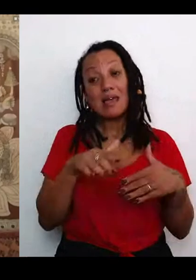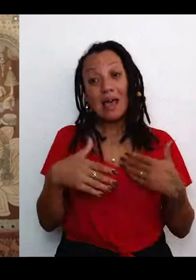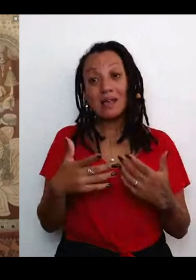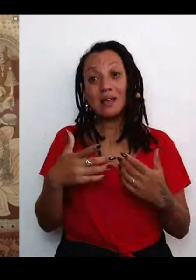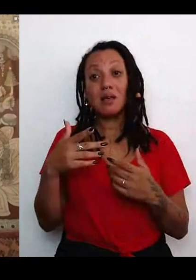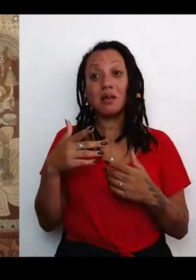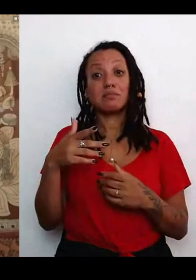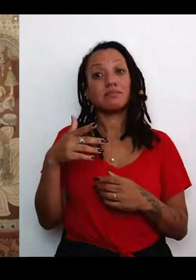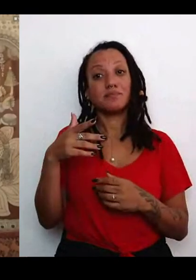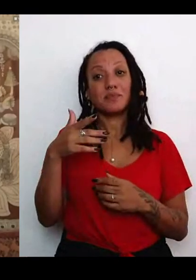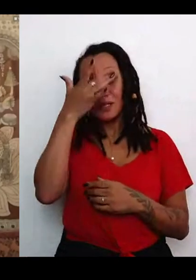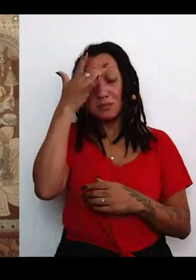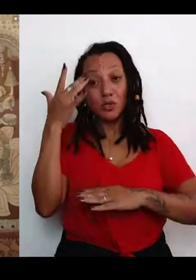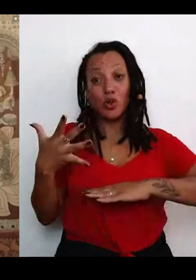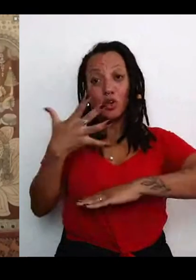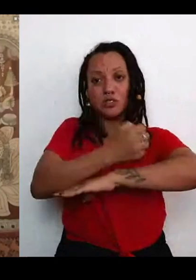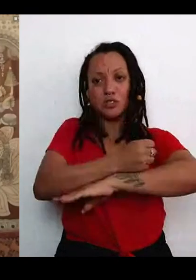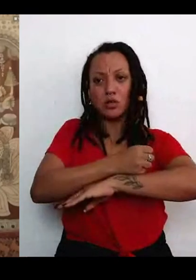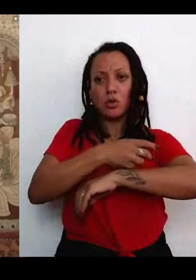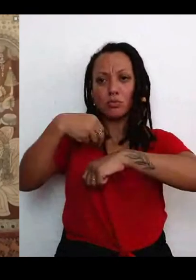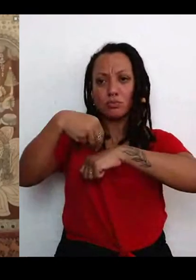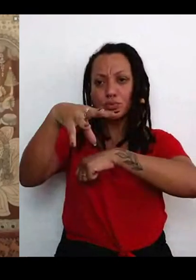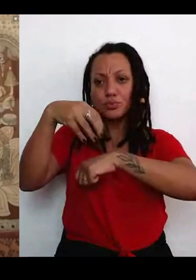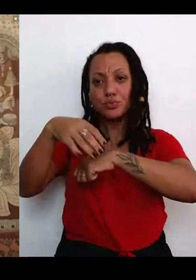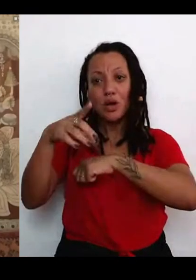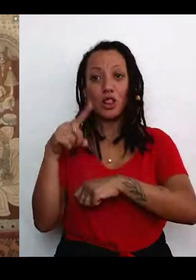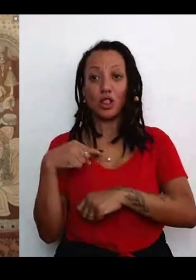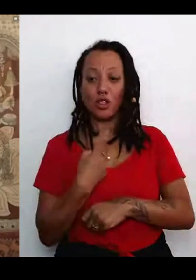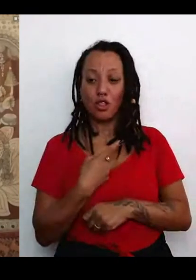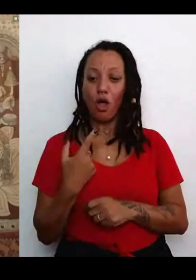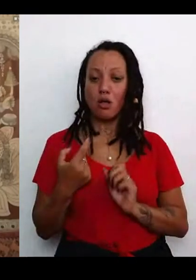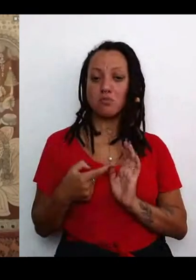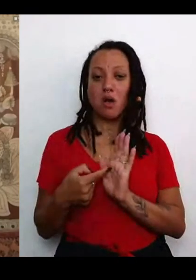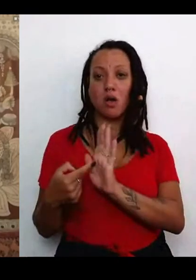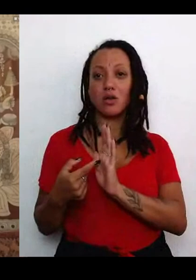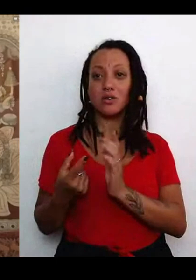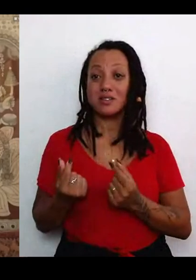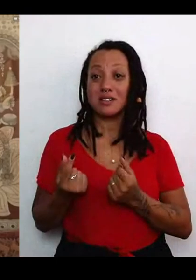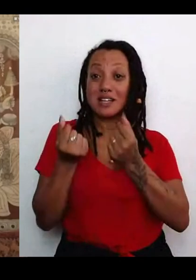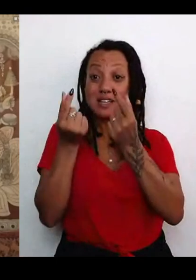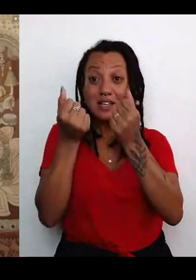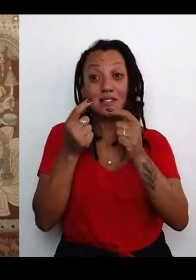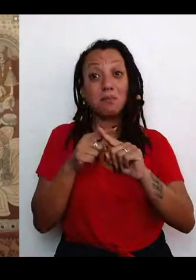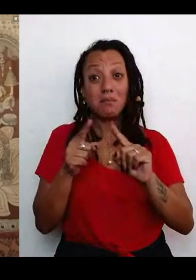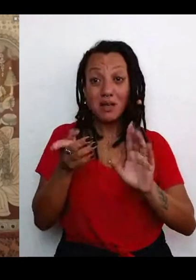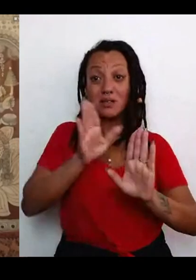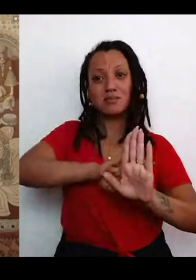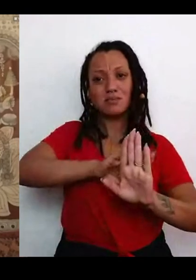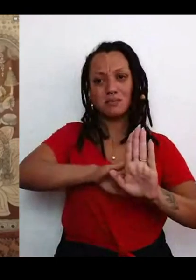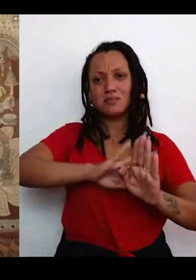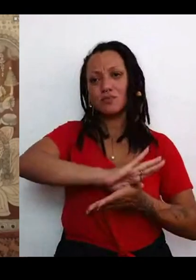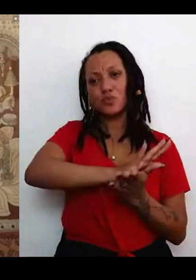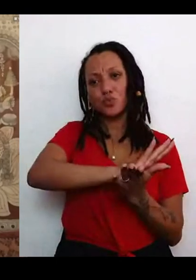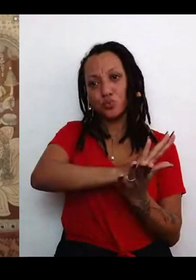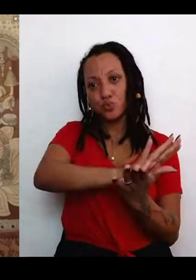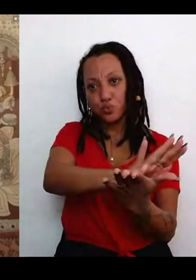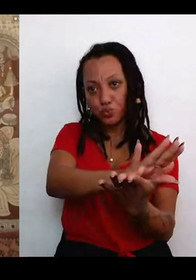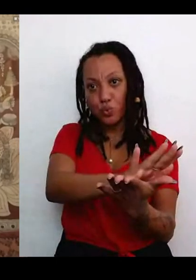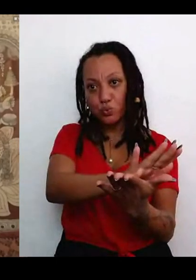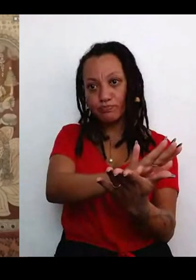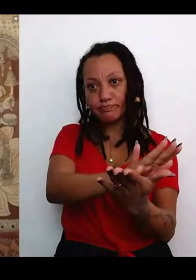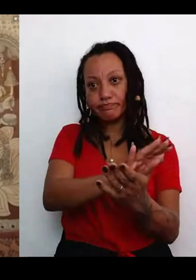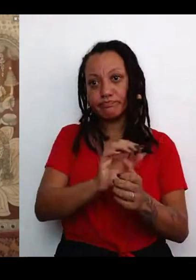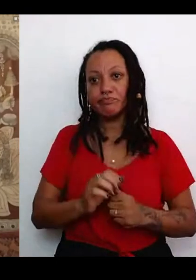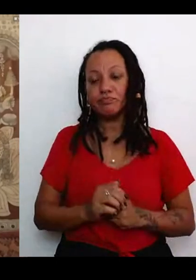extractivism exploitation and destruction is presented as creation through assumptions of separation and superiority